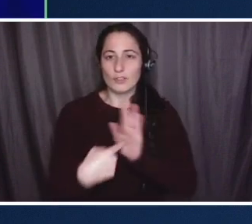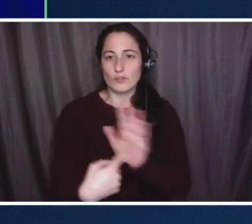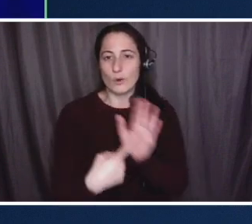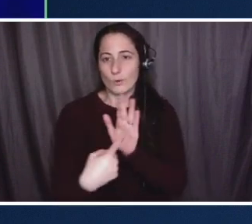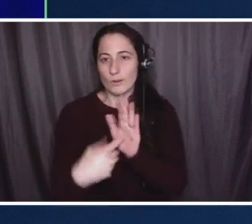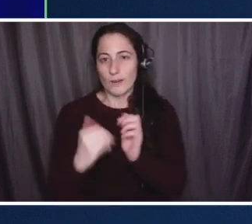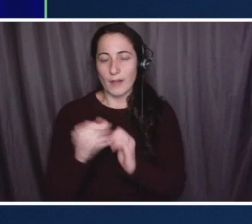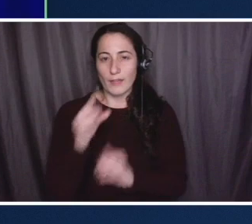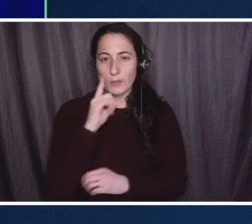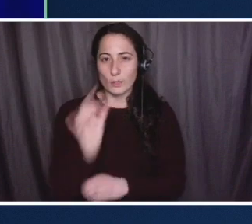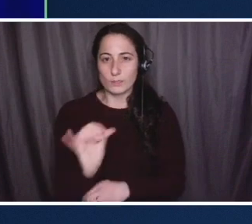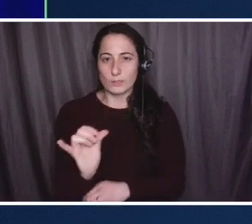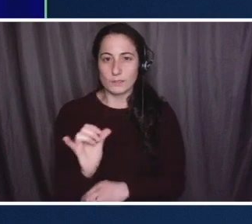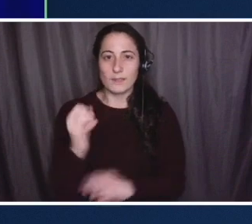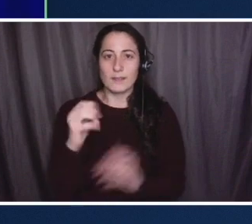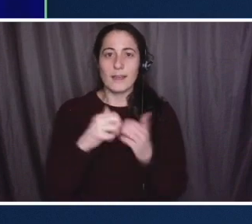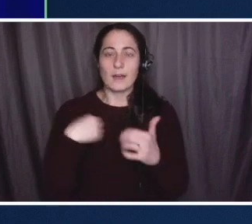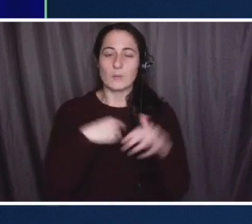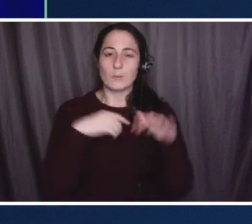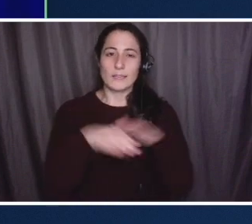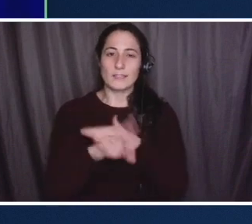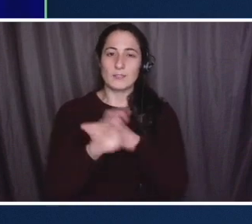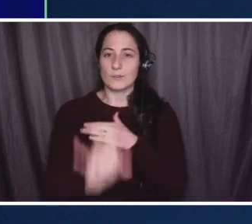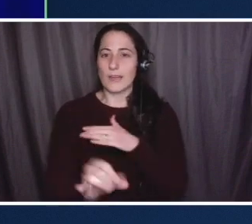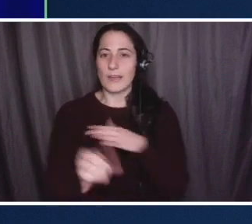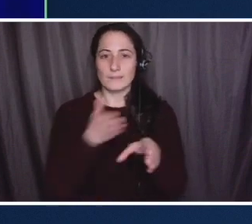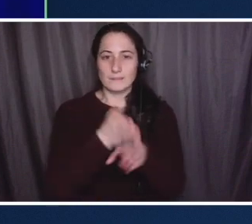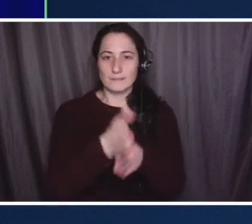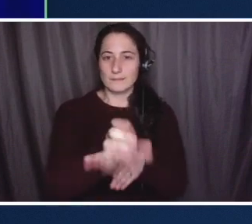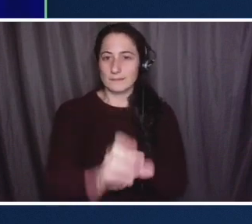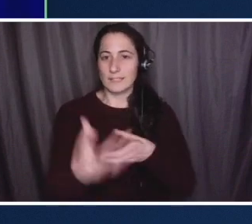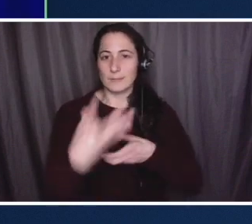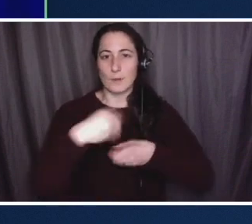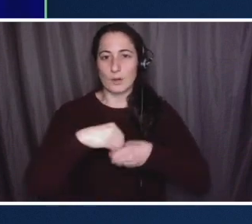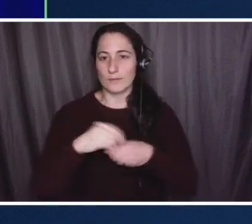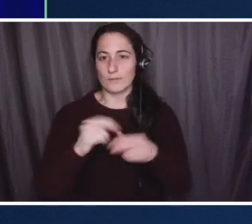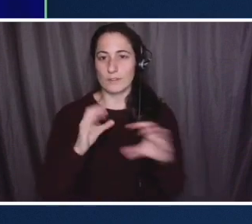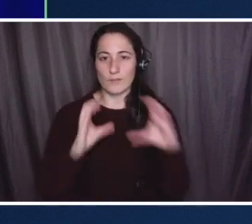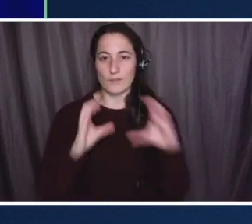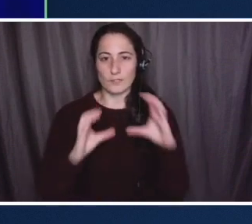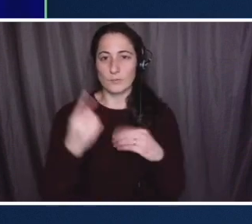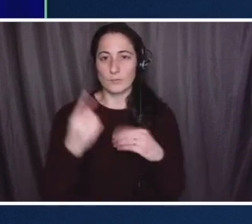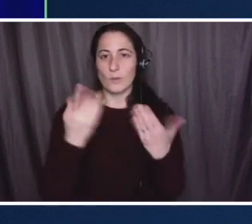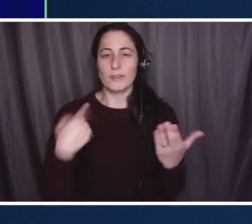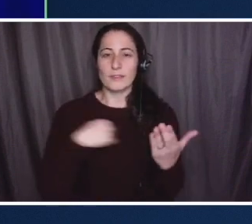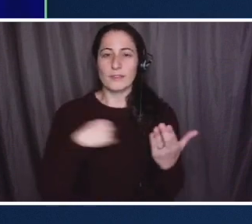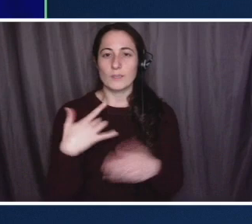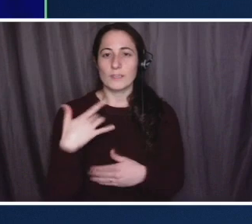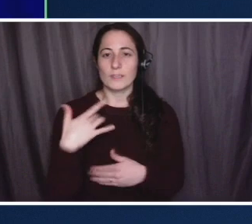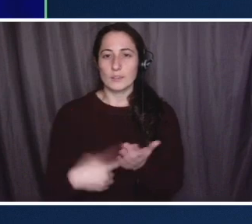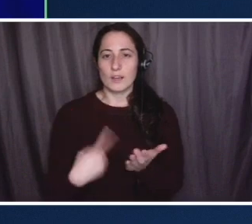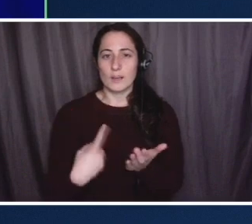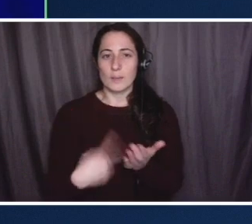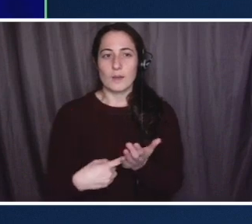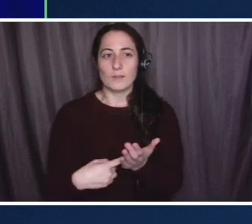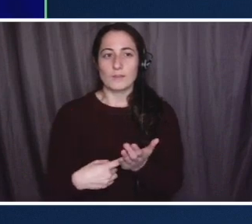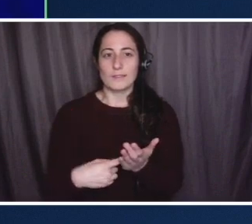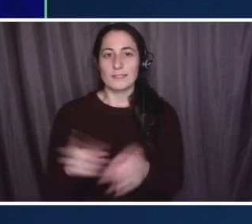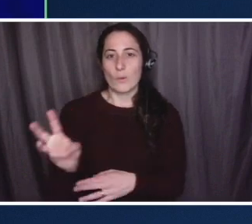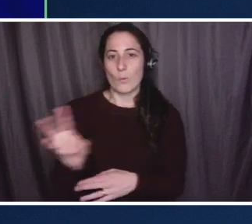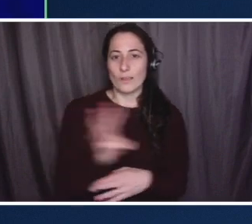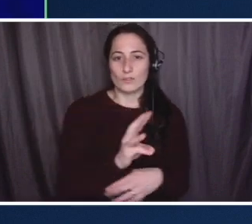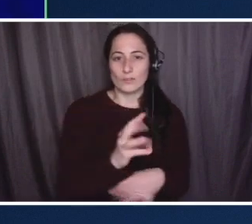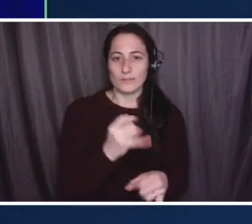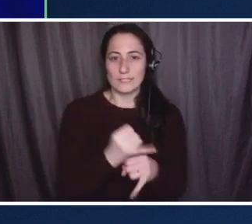enter that, I think, is part of the conversation. And I think one of the things we often talk about is the Western institutions, our